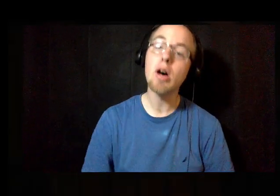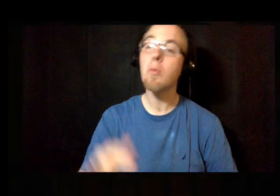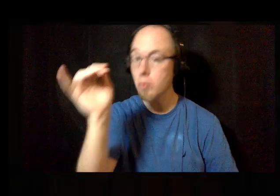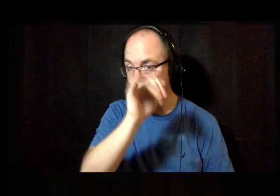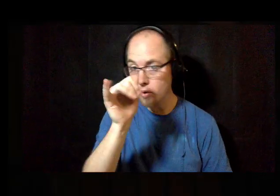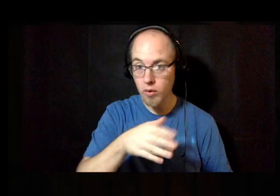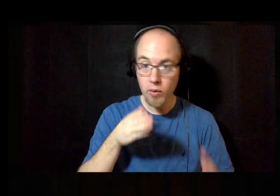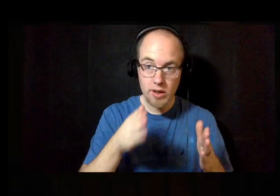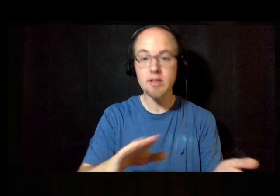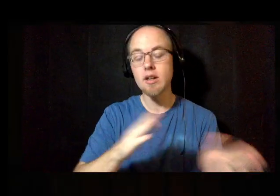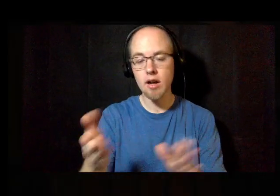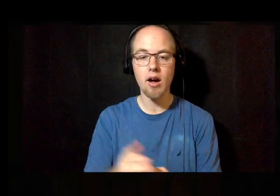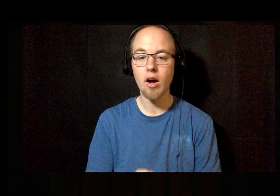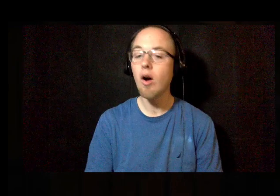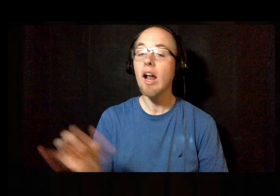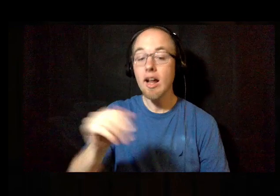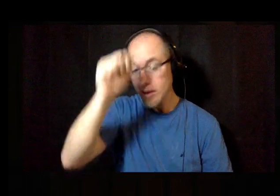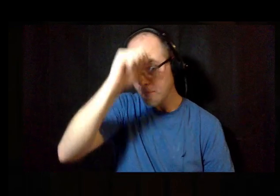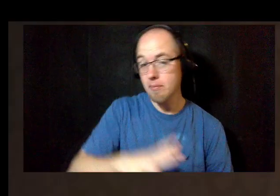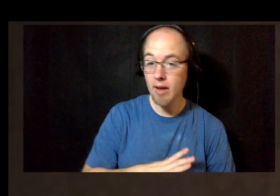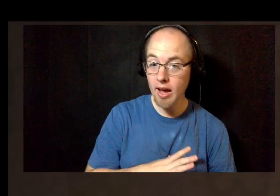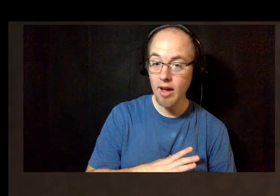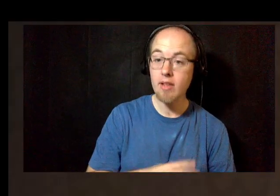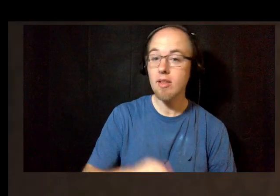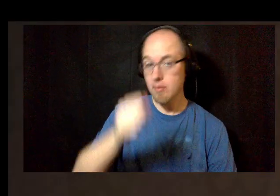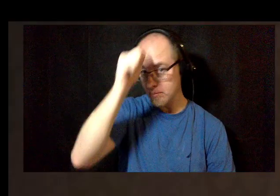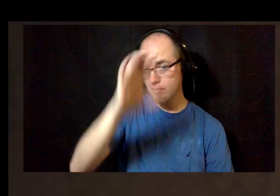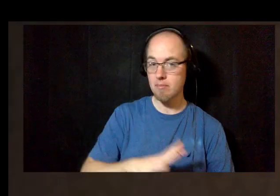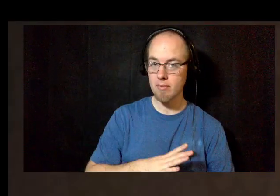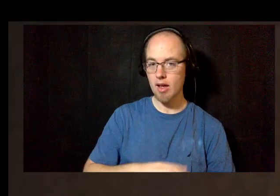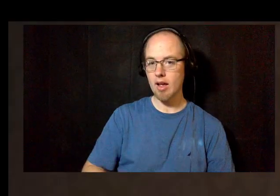though. Oh, like that guy, that scuba diver they